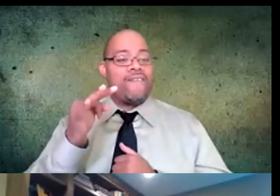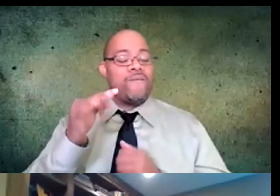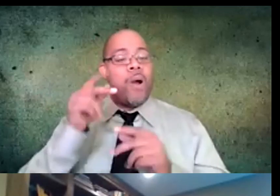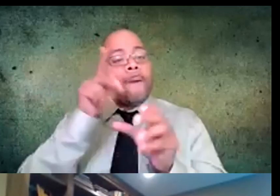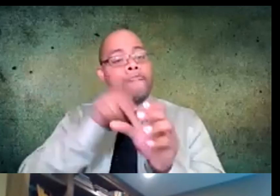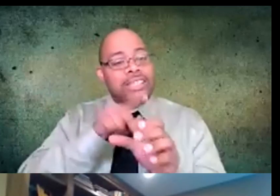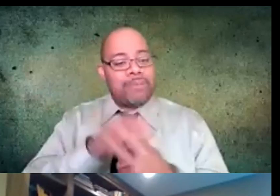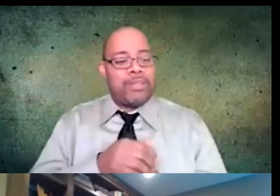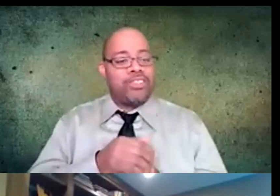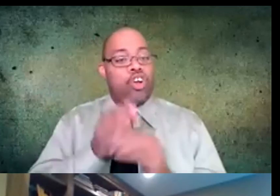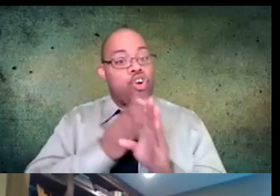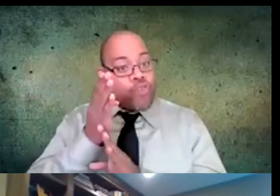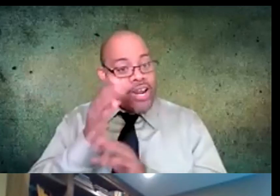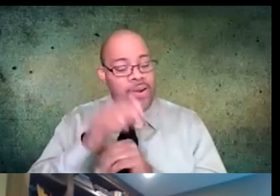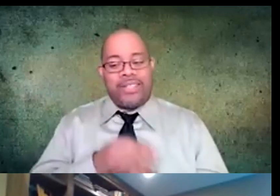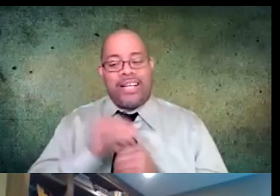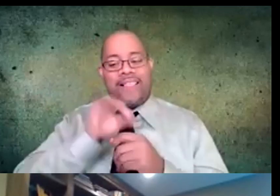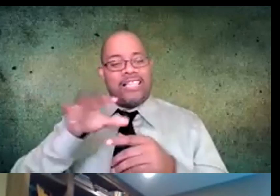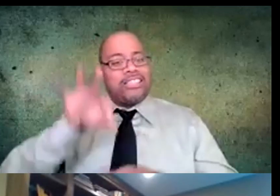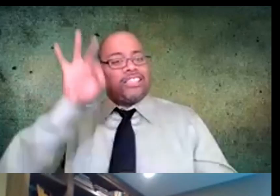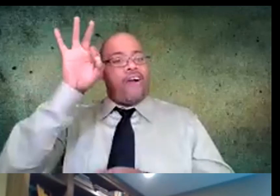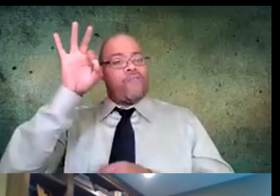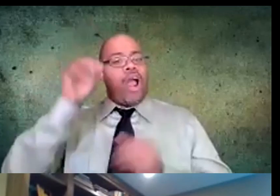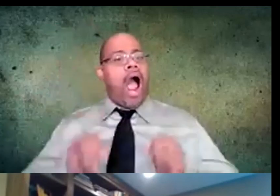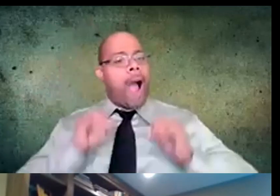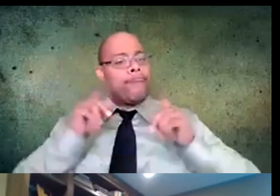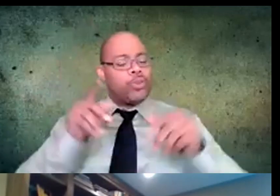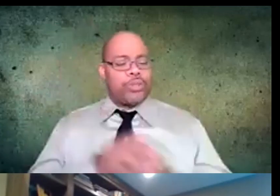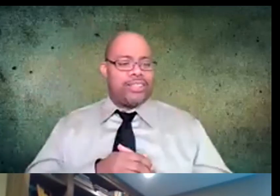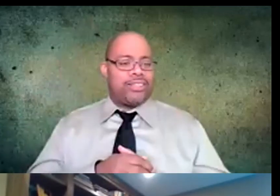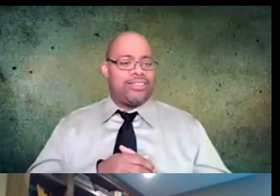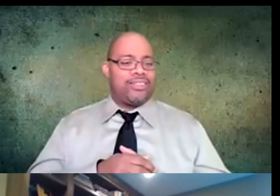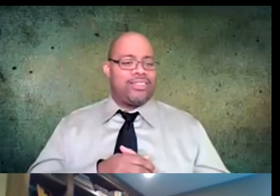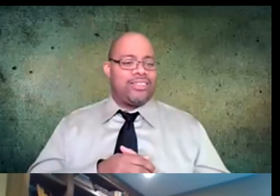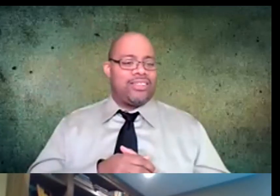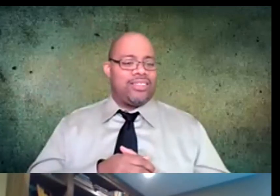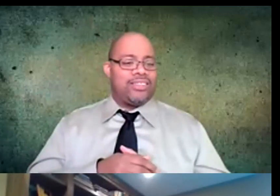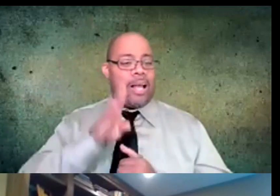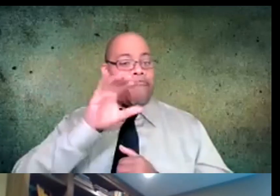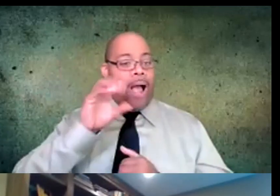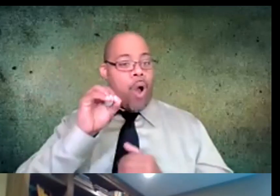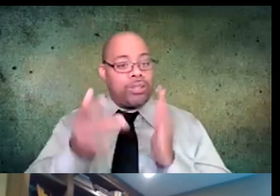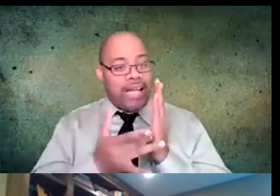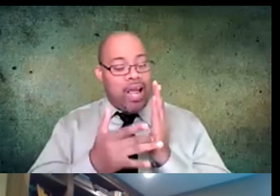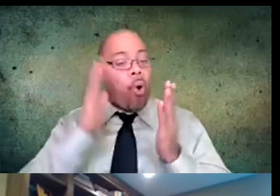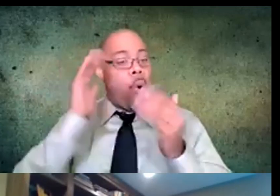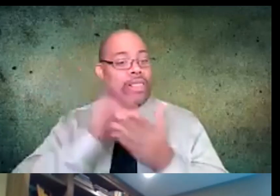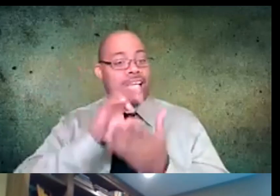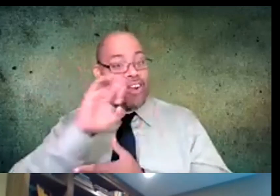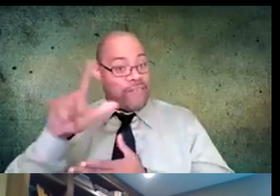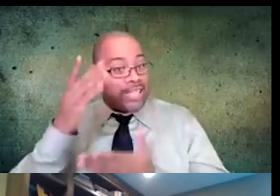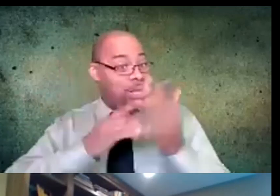participants' career in discovering opportunities in biotech, and hopefully at Cerevel at